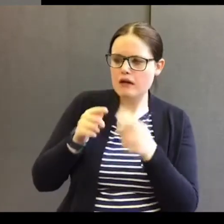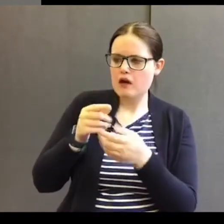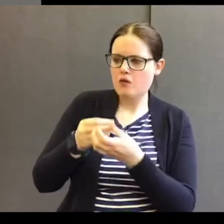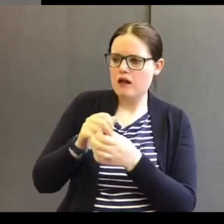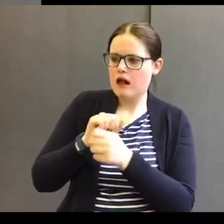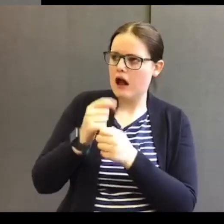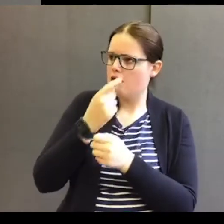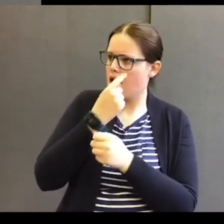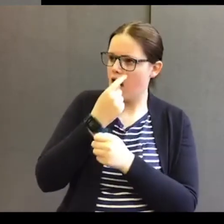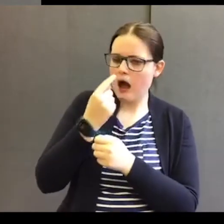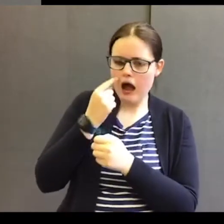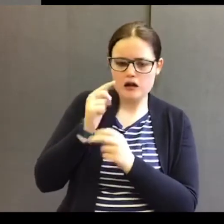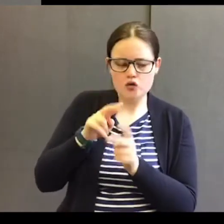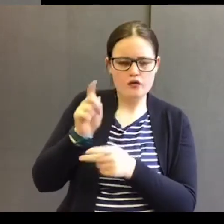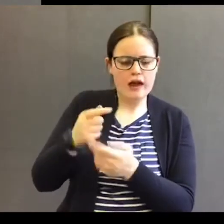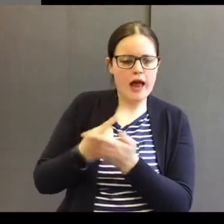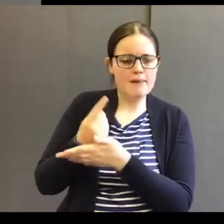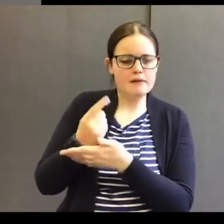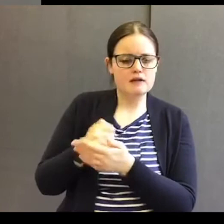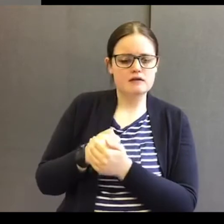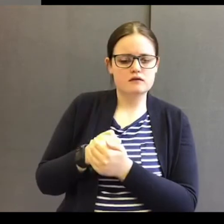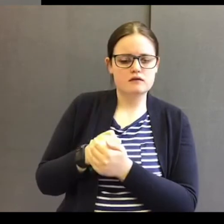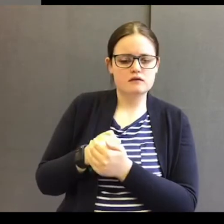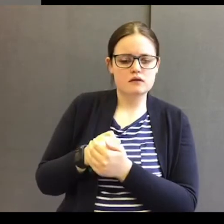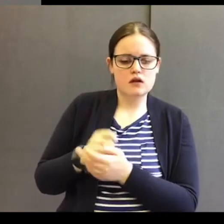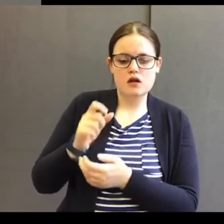We witnessed it with our own eyes.